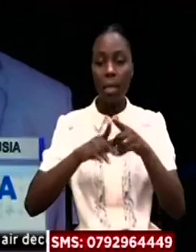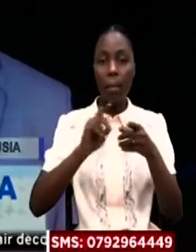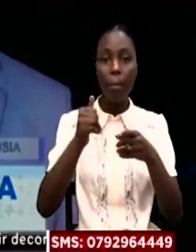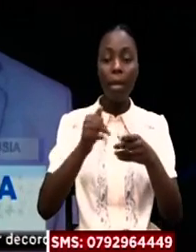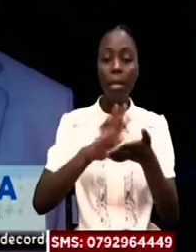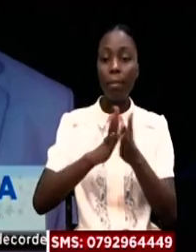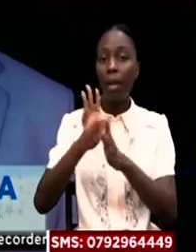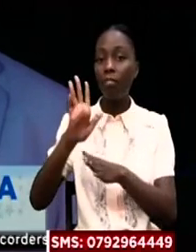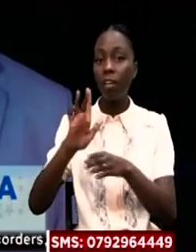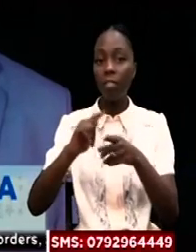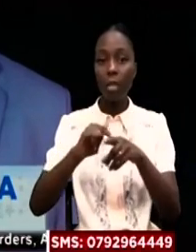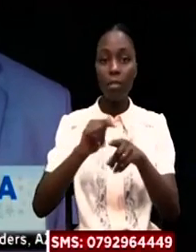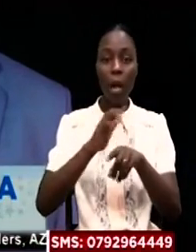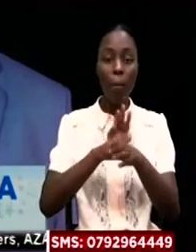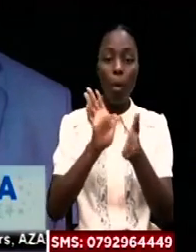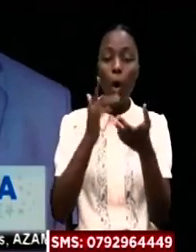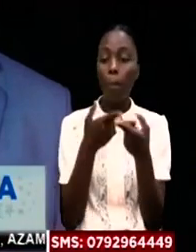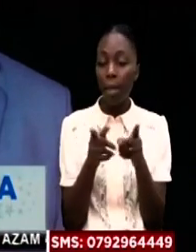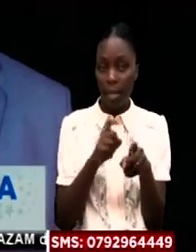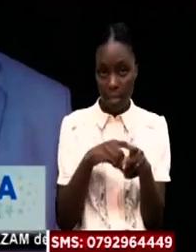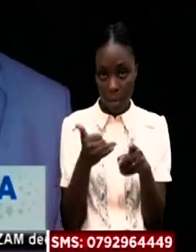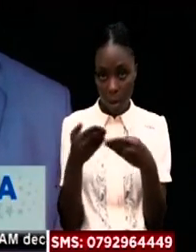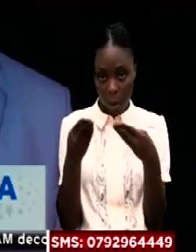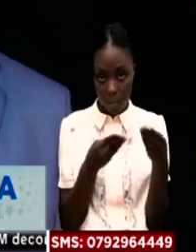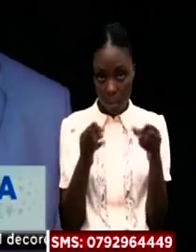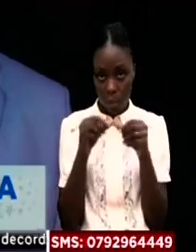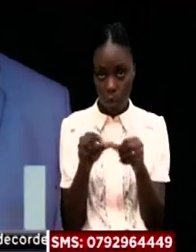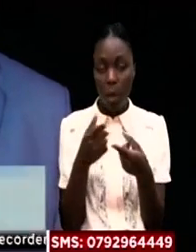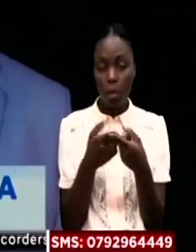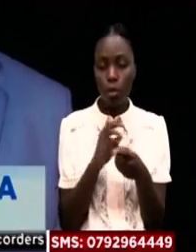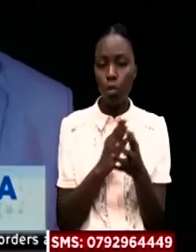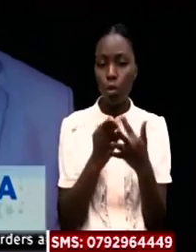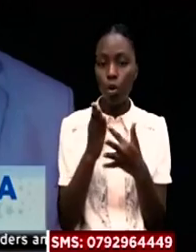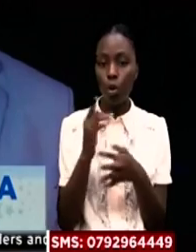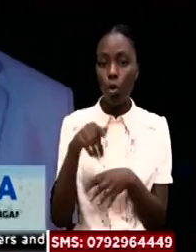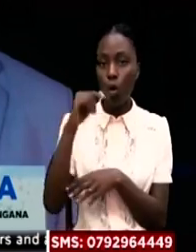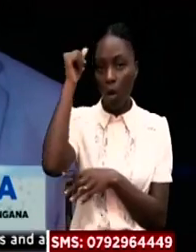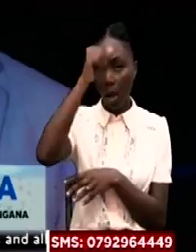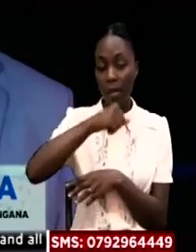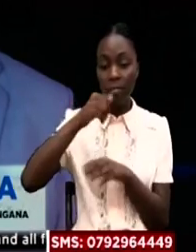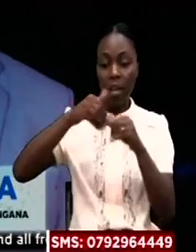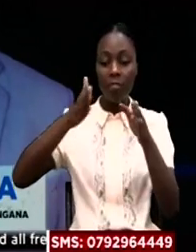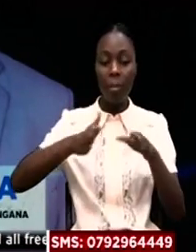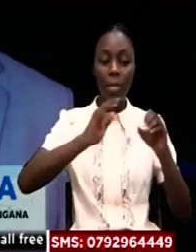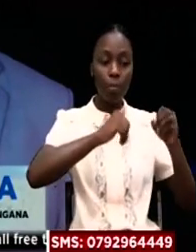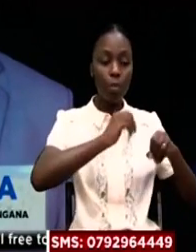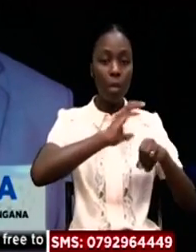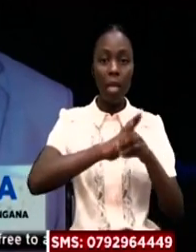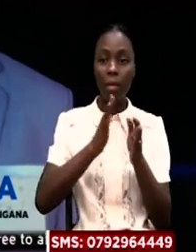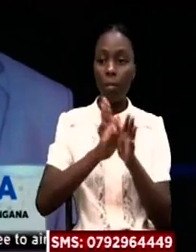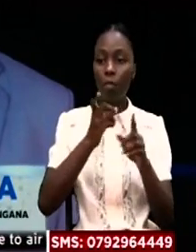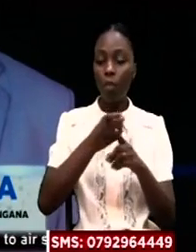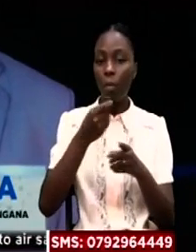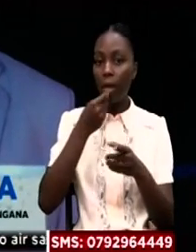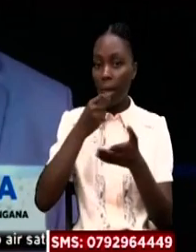by five times So with now this investment coming on board through Go Africa Farmers can get more from their little